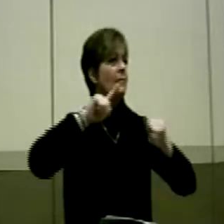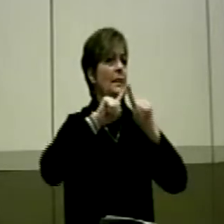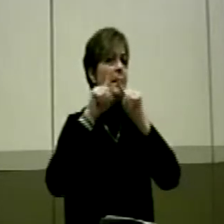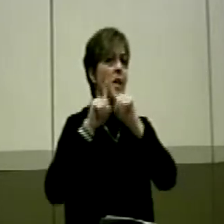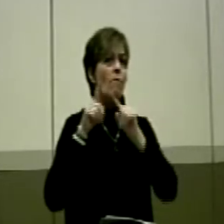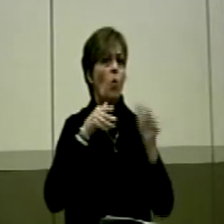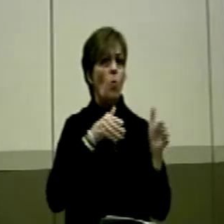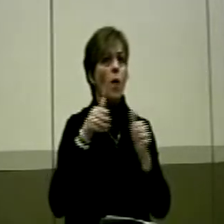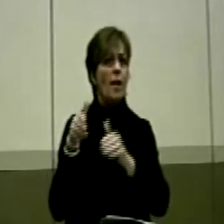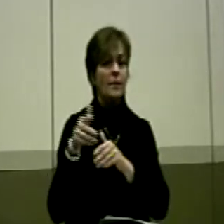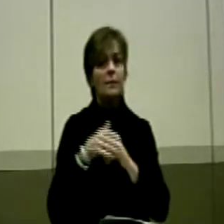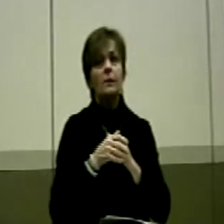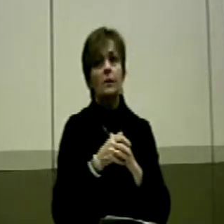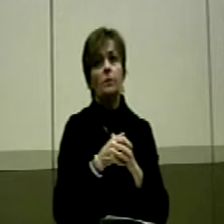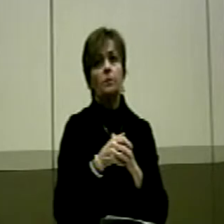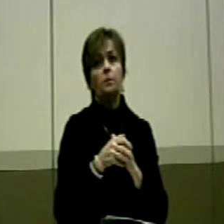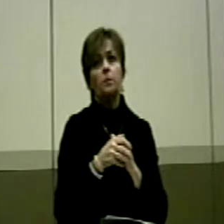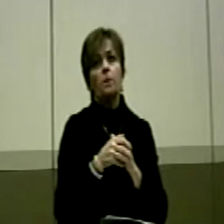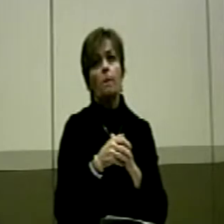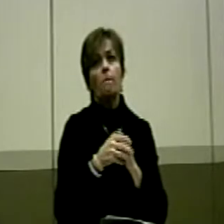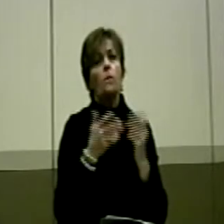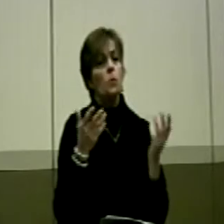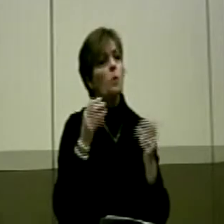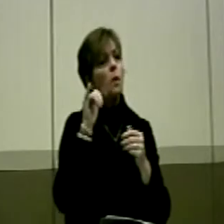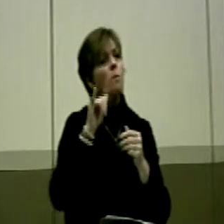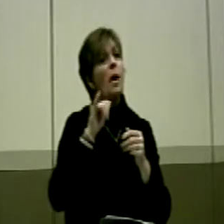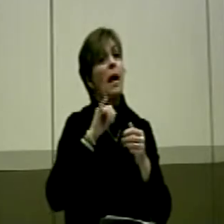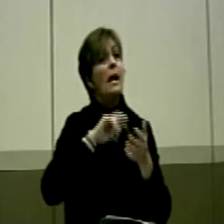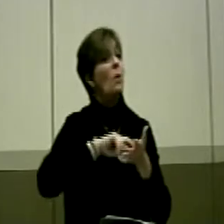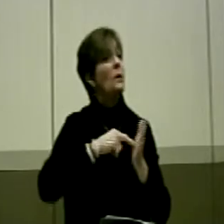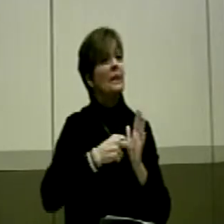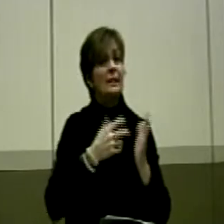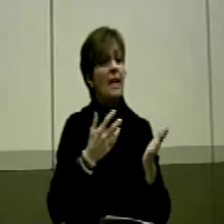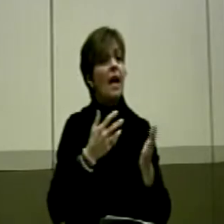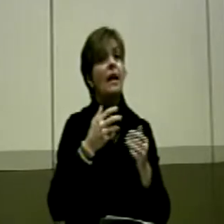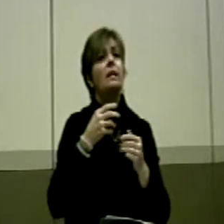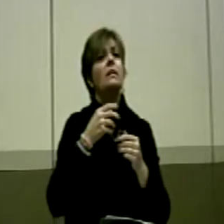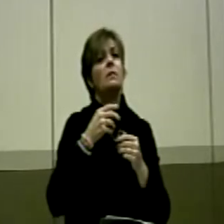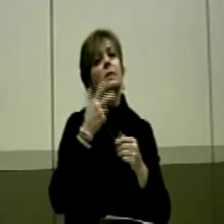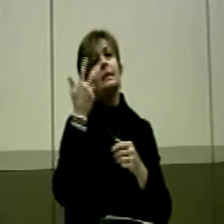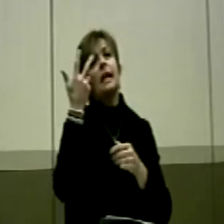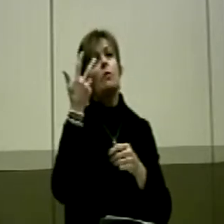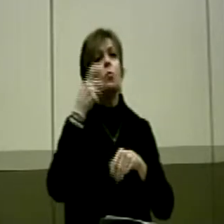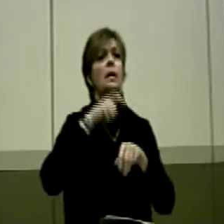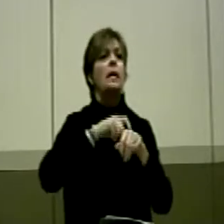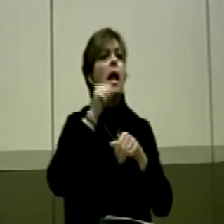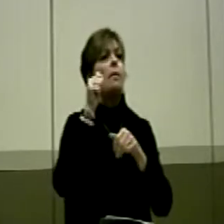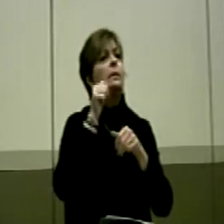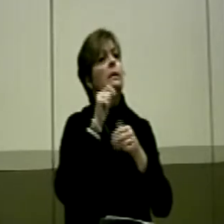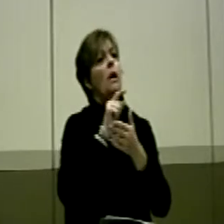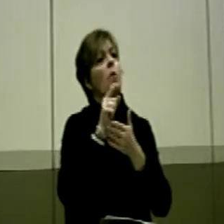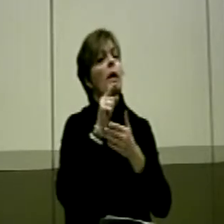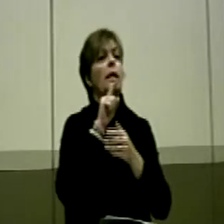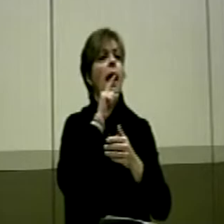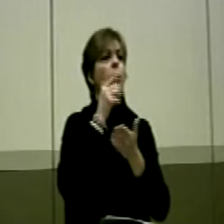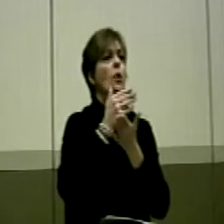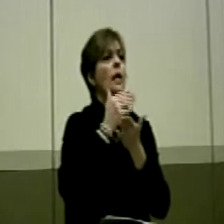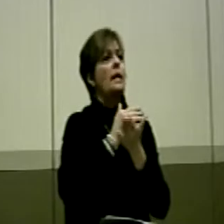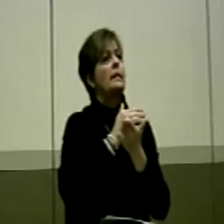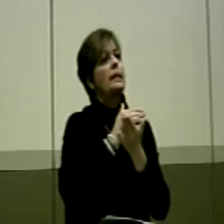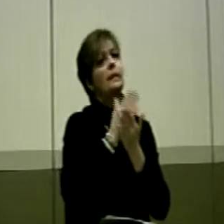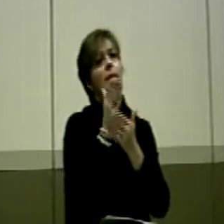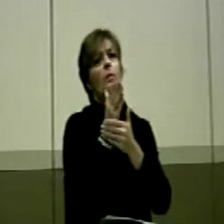But it was designed to be, like say, 3 times a week actual lessons, 20 to 30 minutes in the classrooms. Okay.